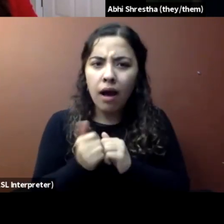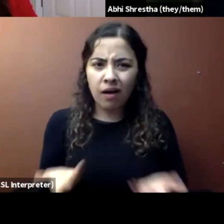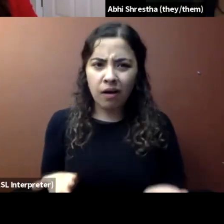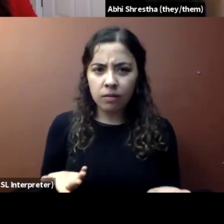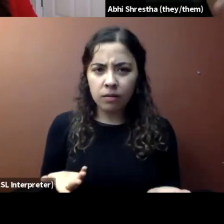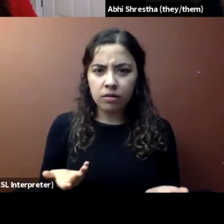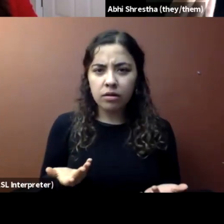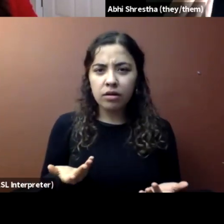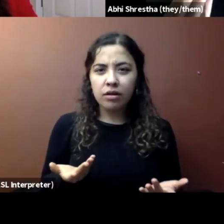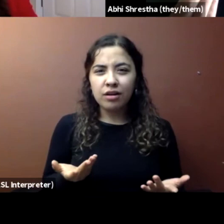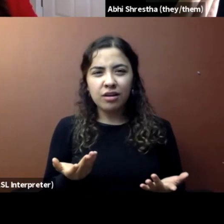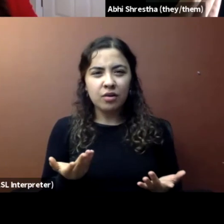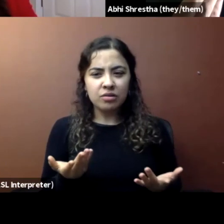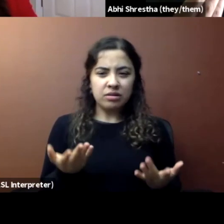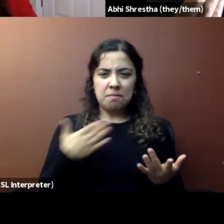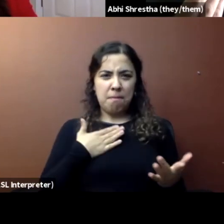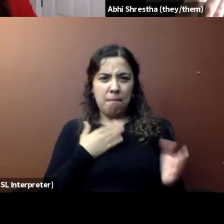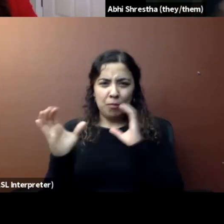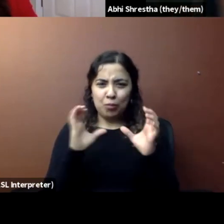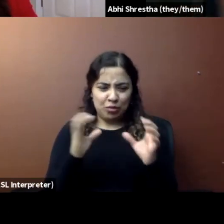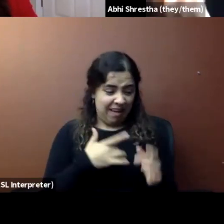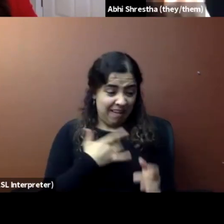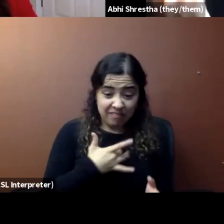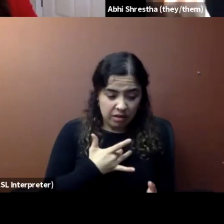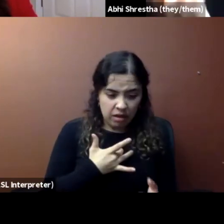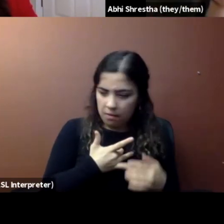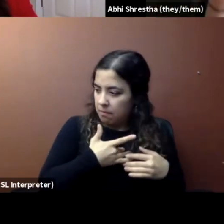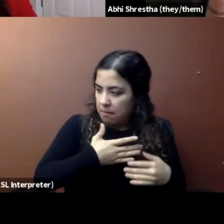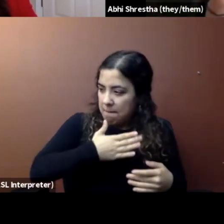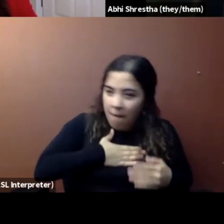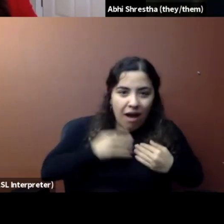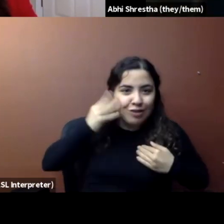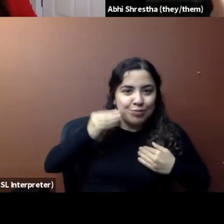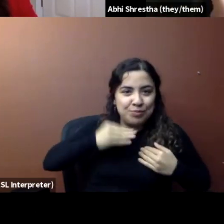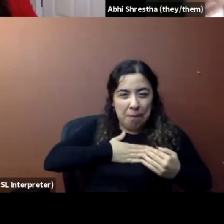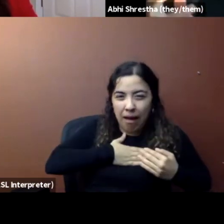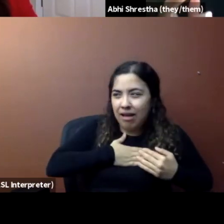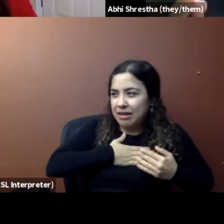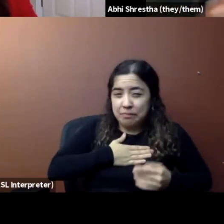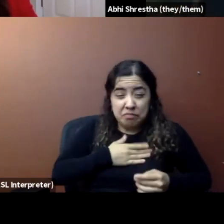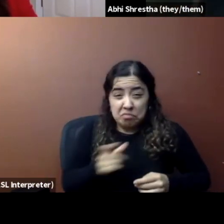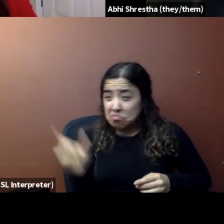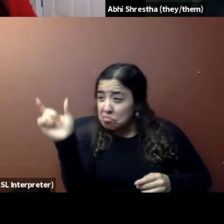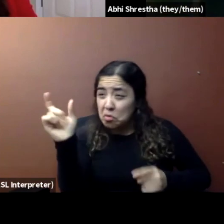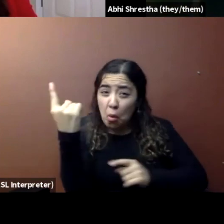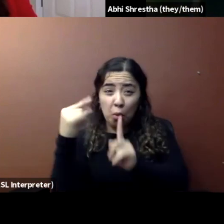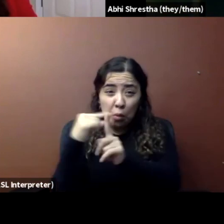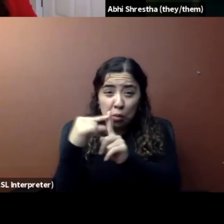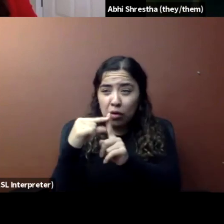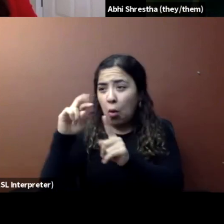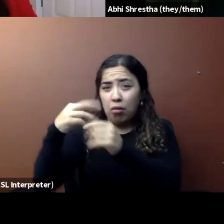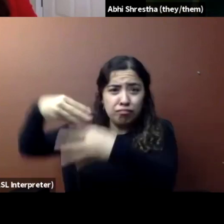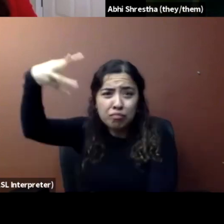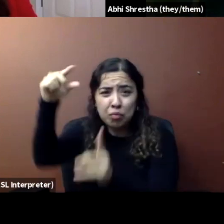are the ways in which we communicate that feeling that like there isn't a specific word or words for?